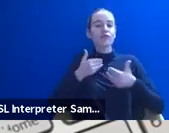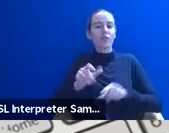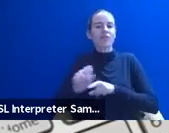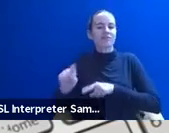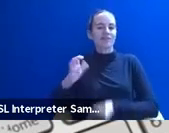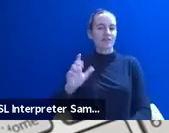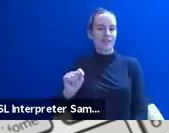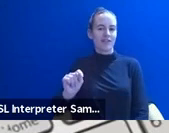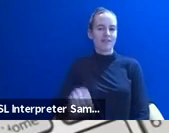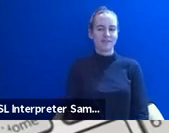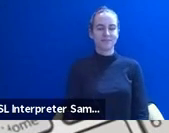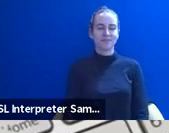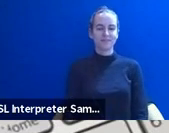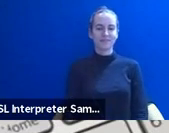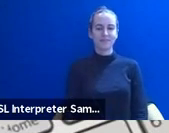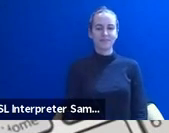chat box.